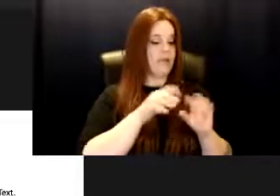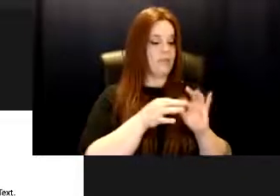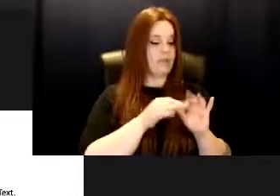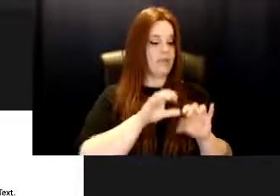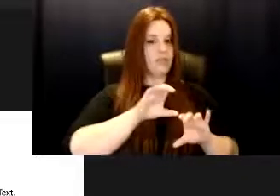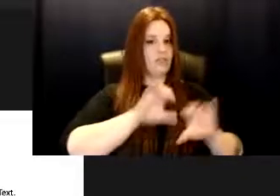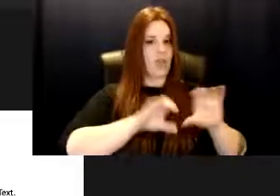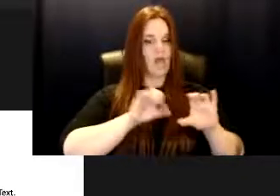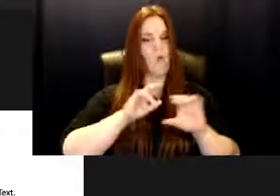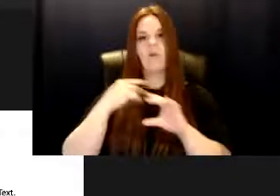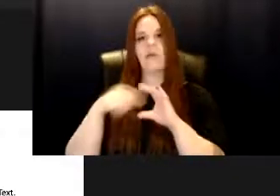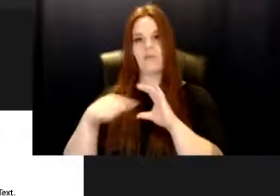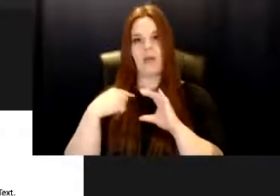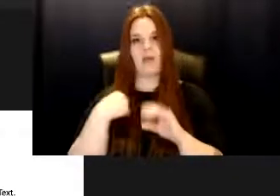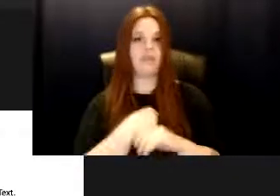adakt@uw.edu.